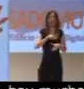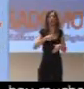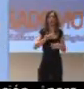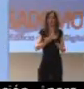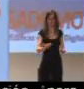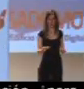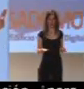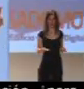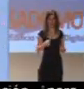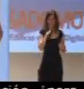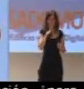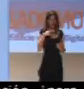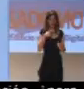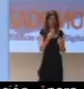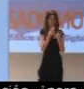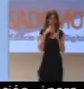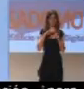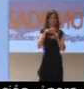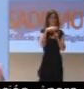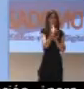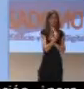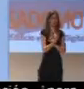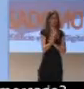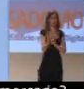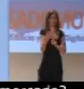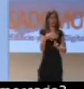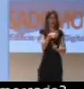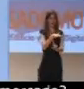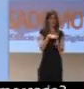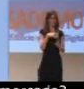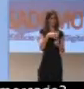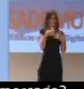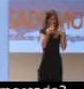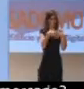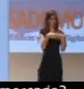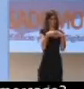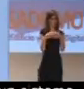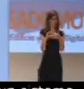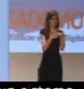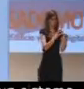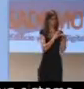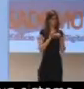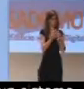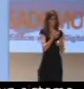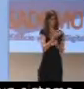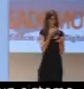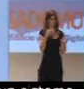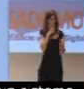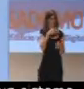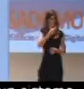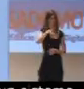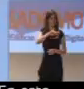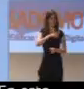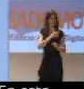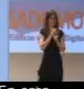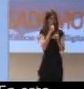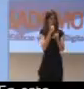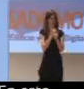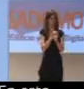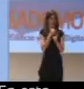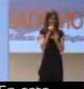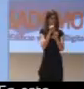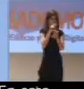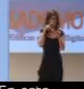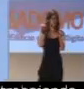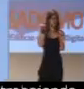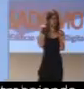this ever be sold? For this, we need to have a coordinated ecosystem, and that is why we